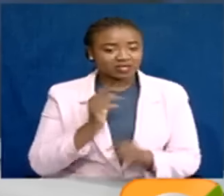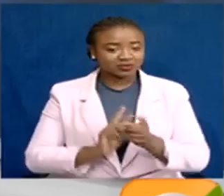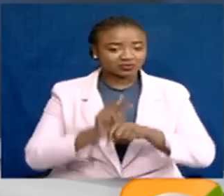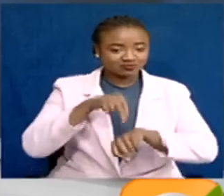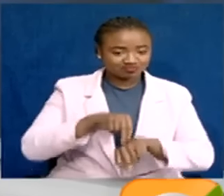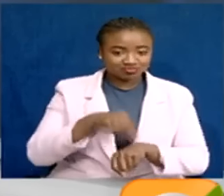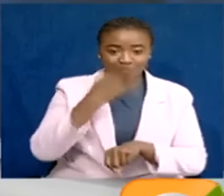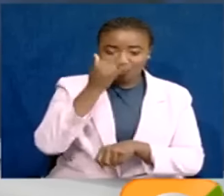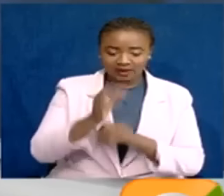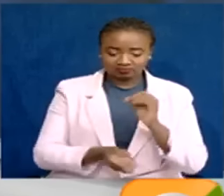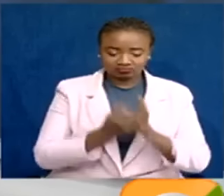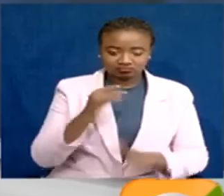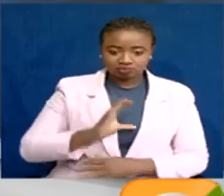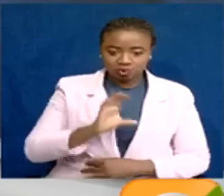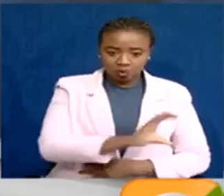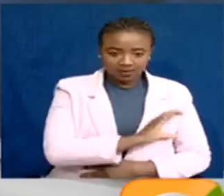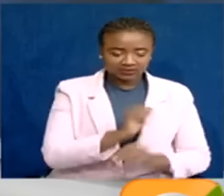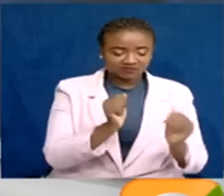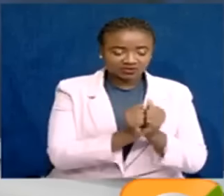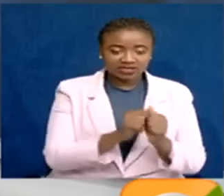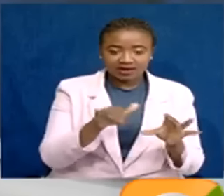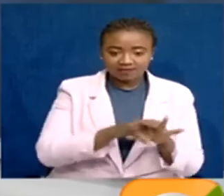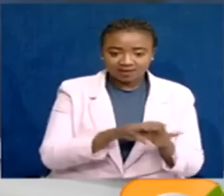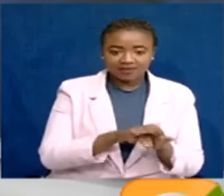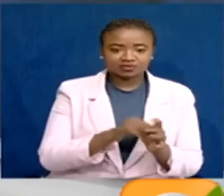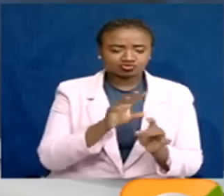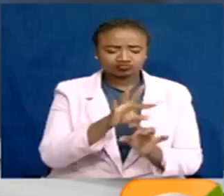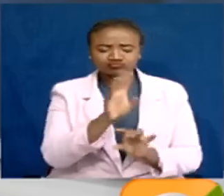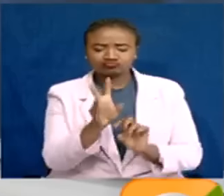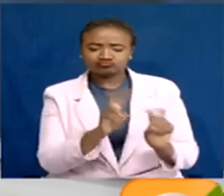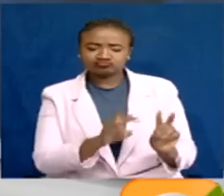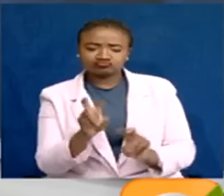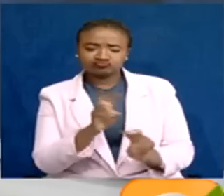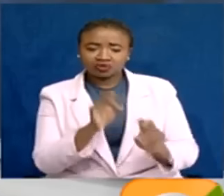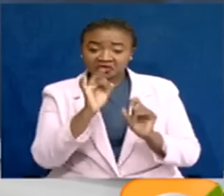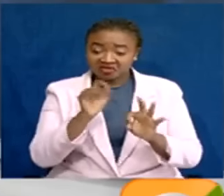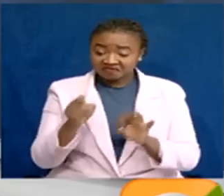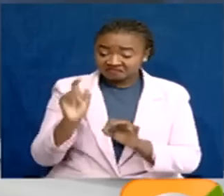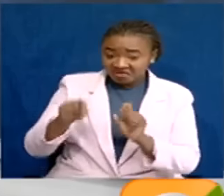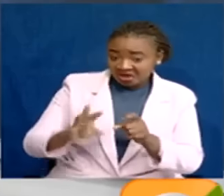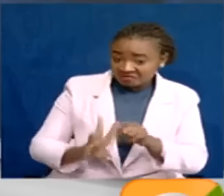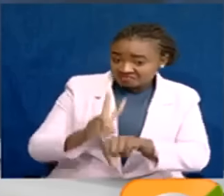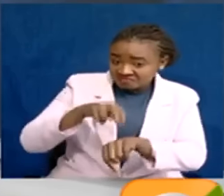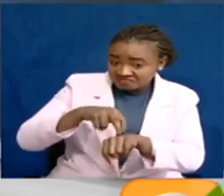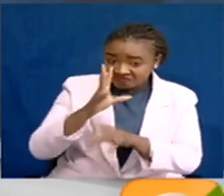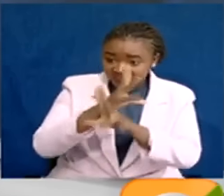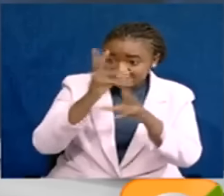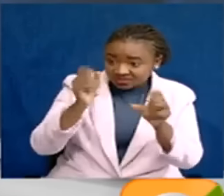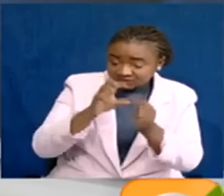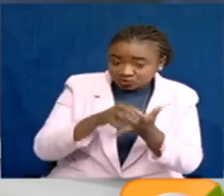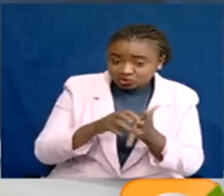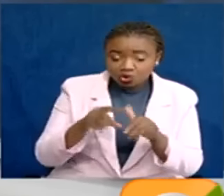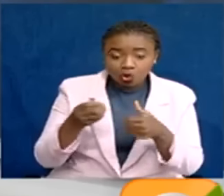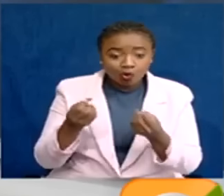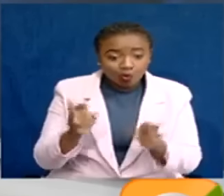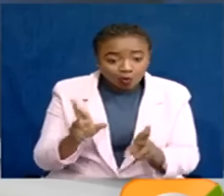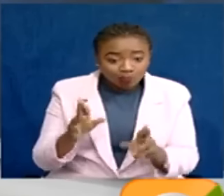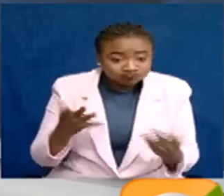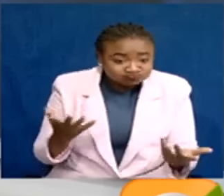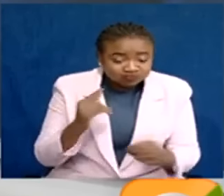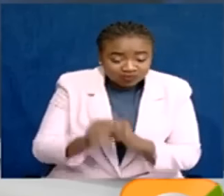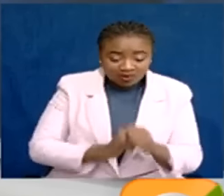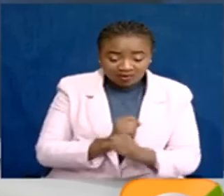a 10-member committee to assess his viability to run for president in 2027. The committee will gather views